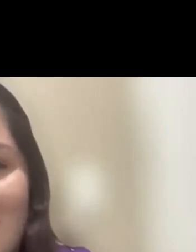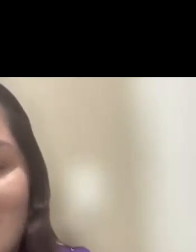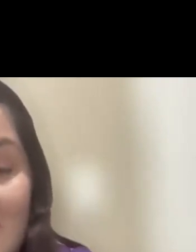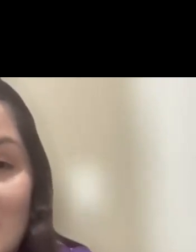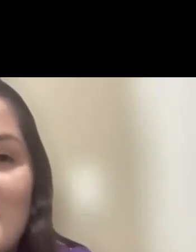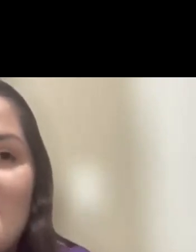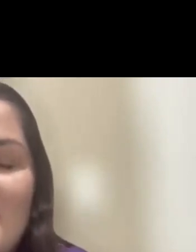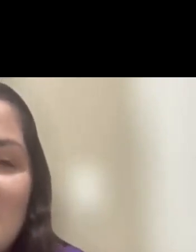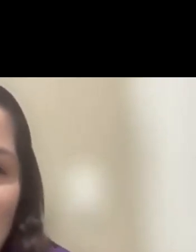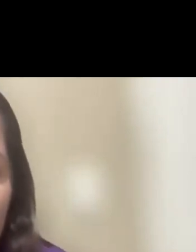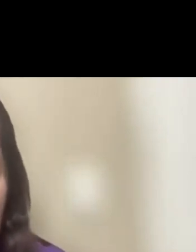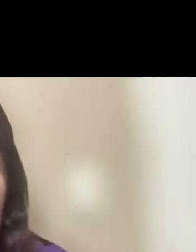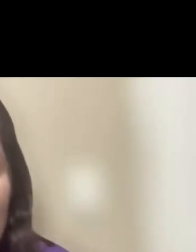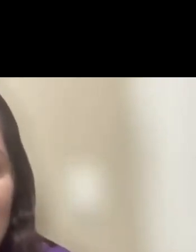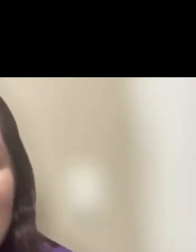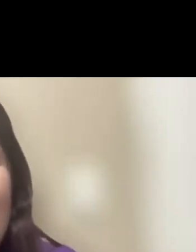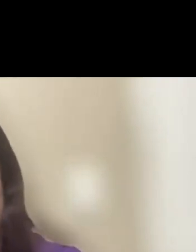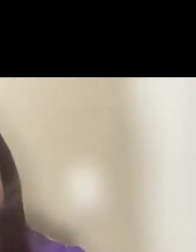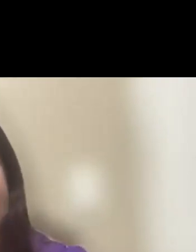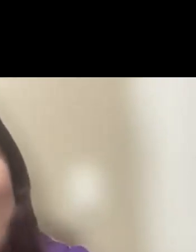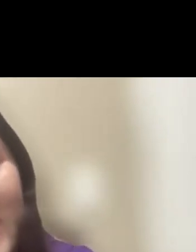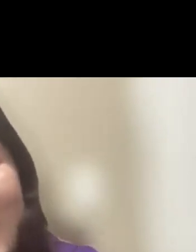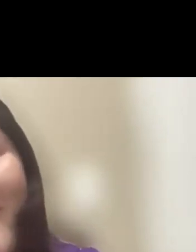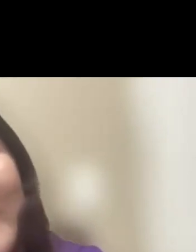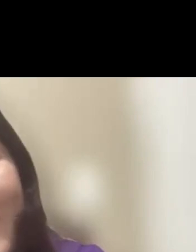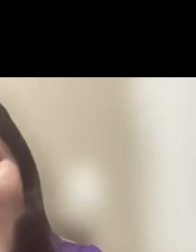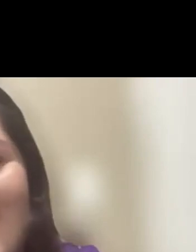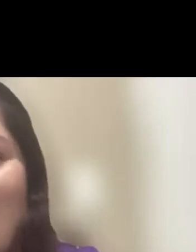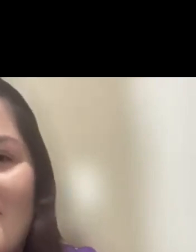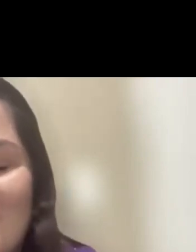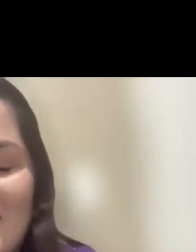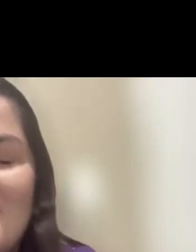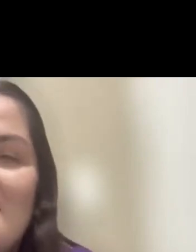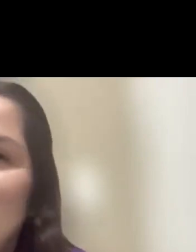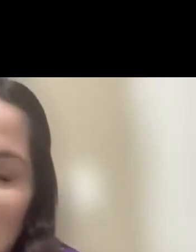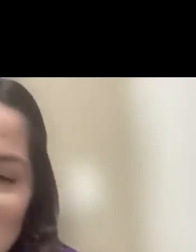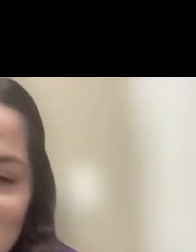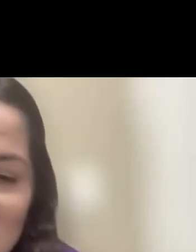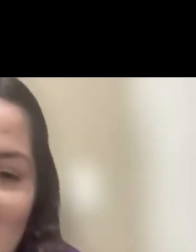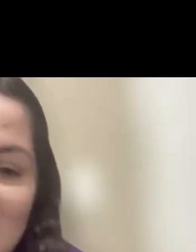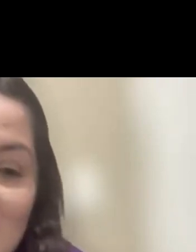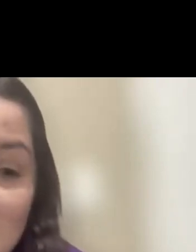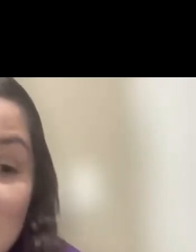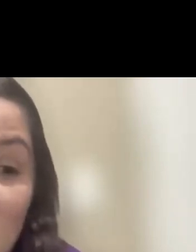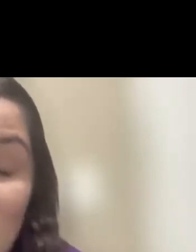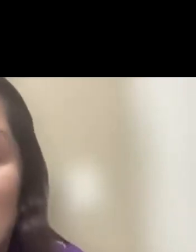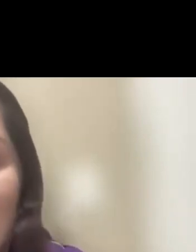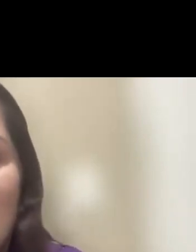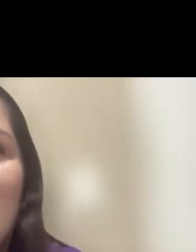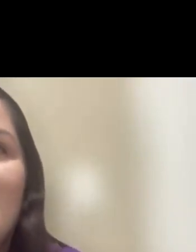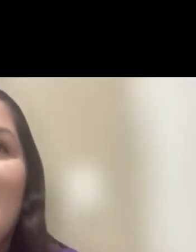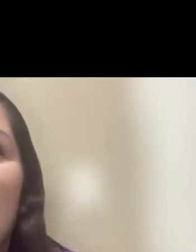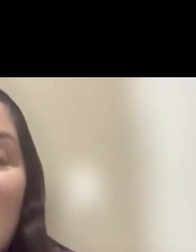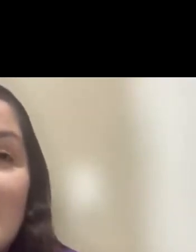him what his diagnosis was. His exact response was, at 55, And he looked at me sarcastically and laughed. And it was so